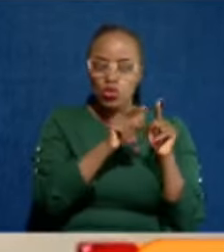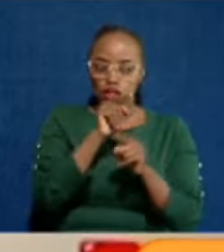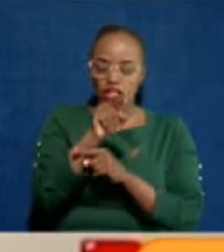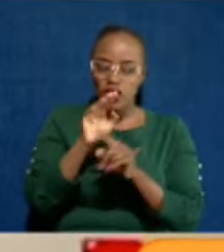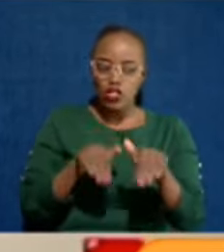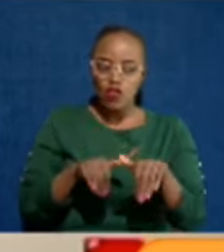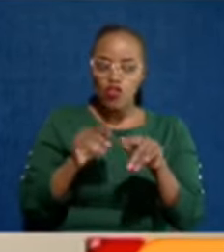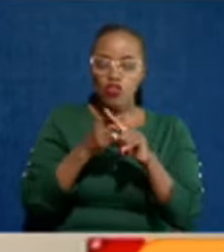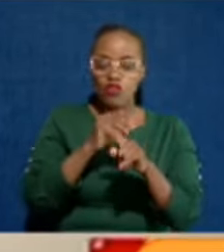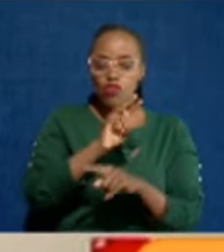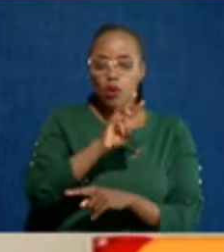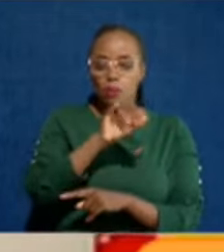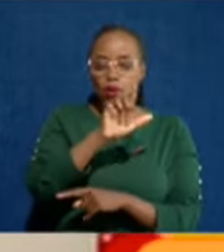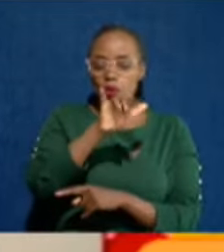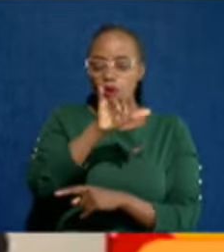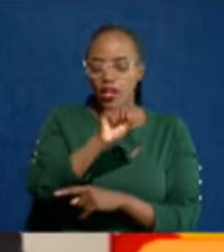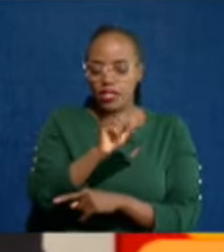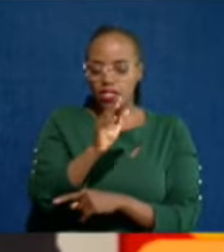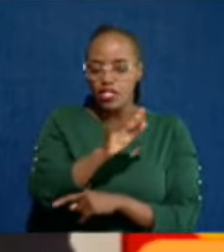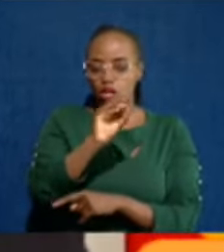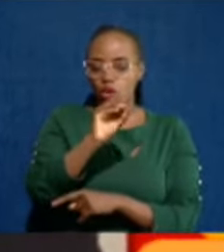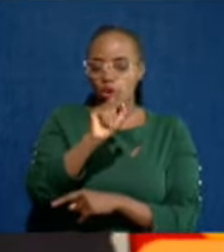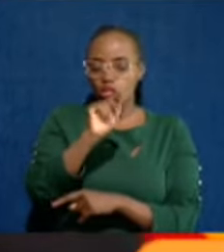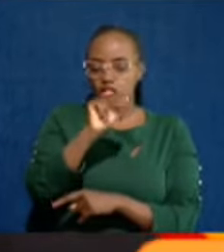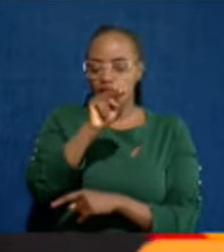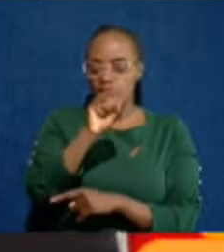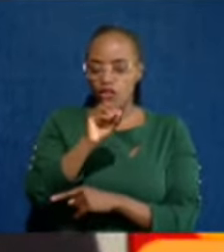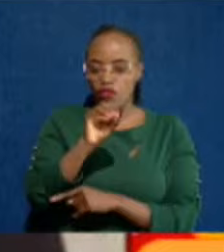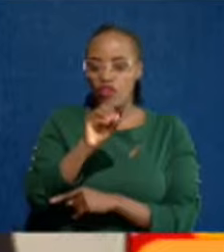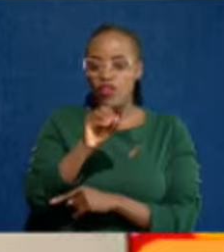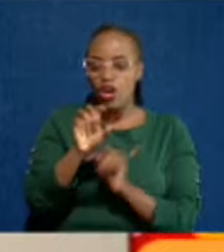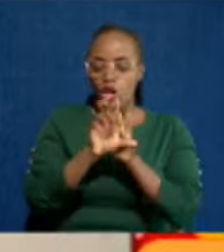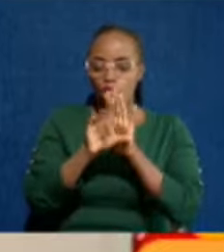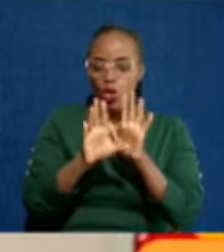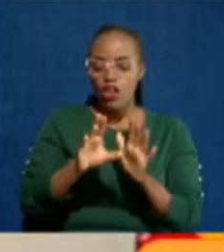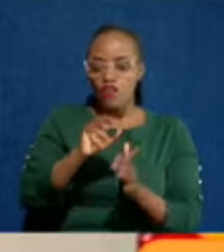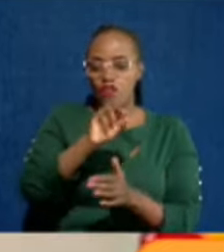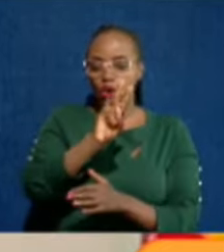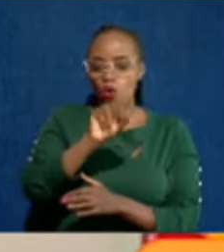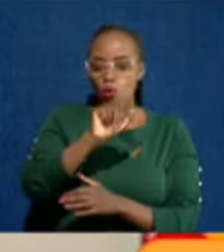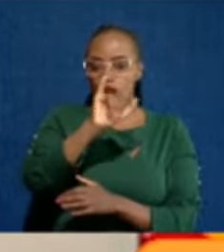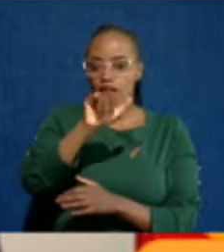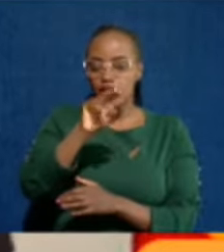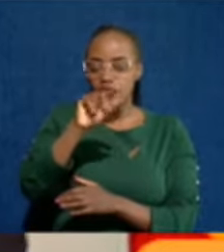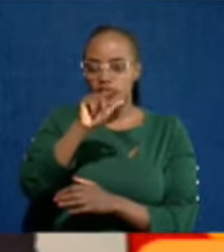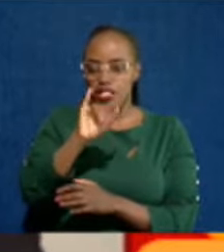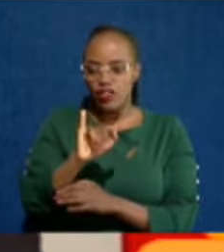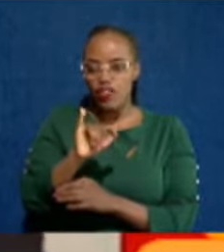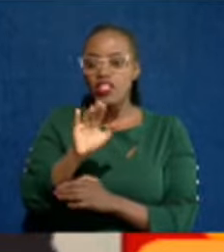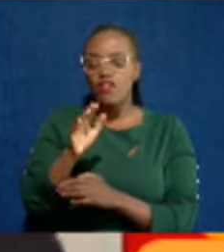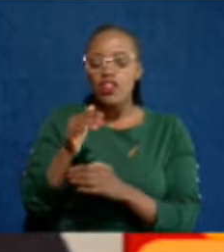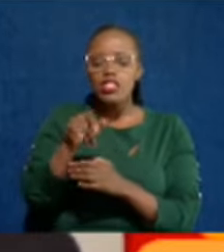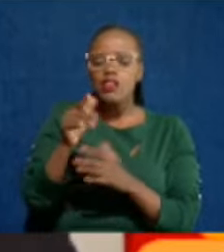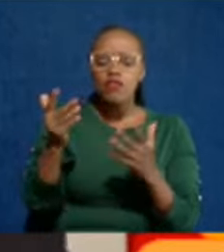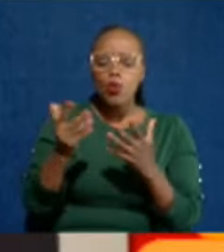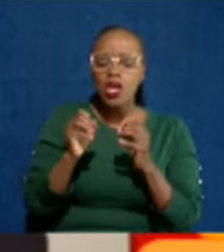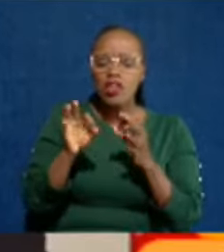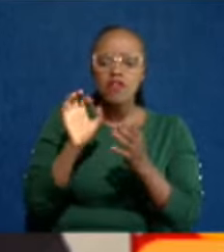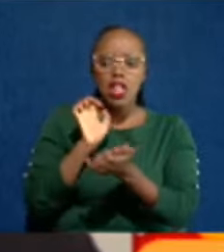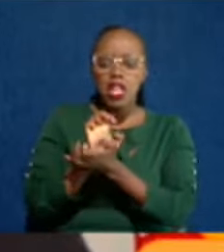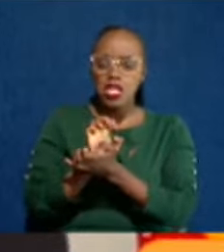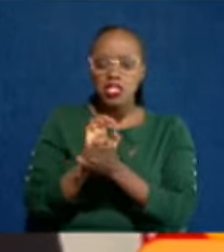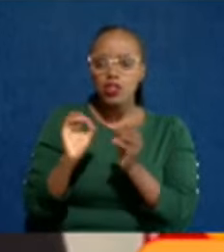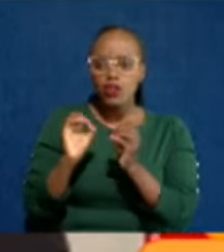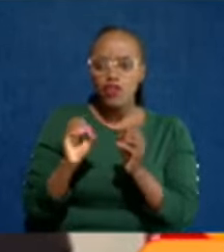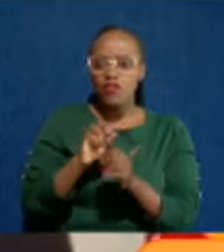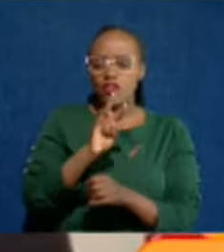according to Willis Otieno, Jimi Wanjigi's lawyer. In regards to his client, Jimi Wanjigi, whereabouts and if he has been arrested,